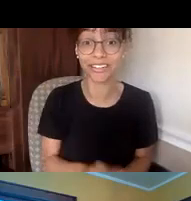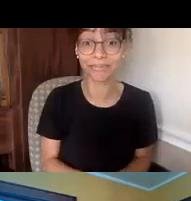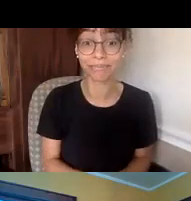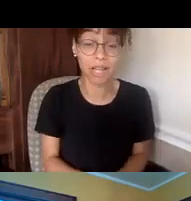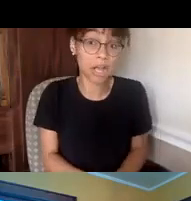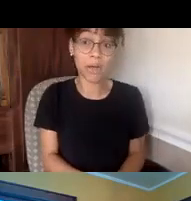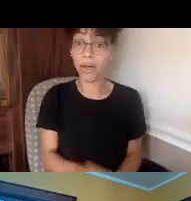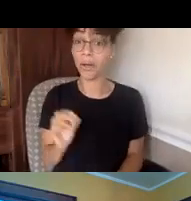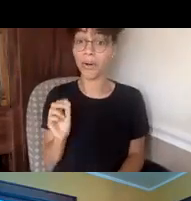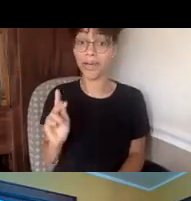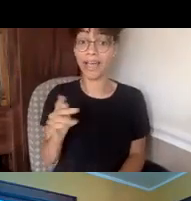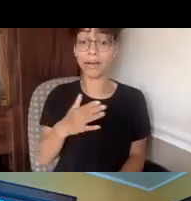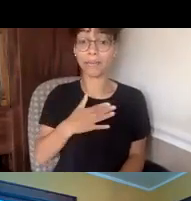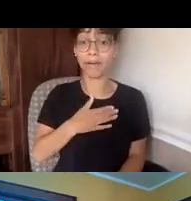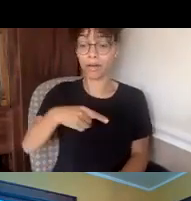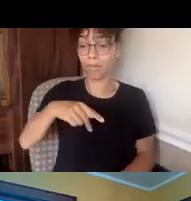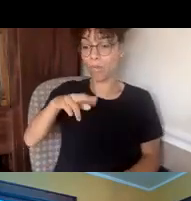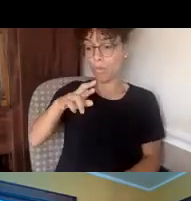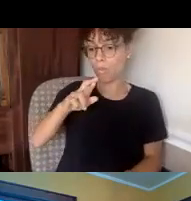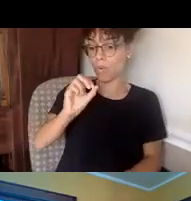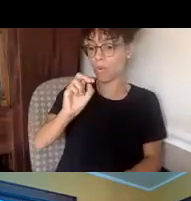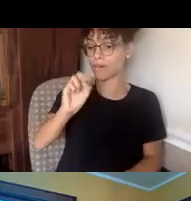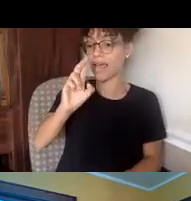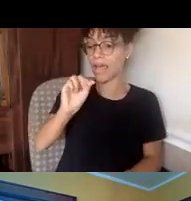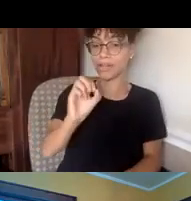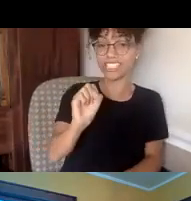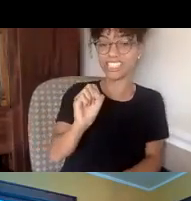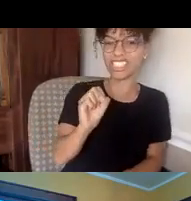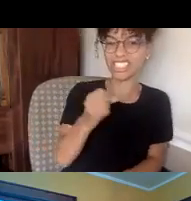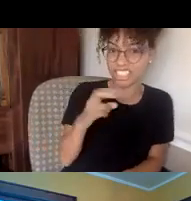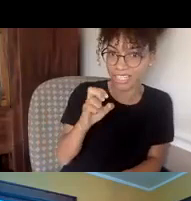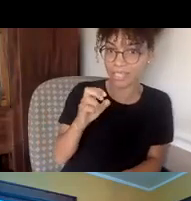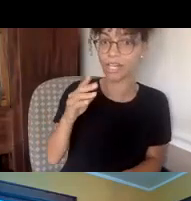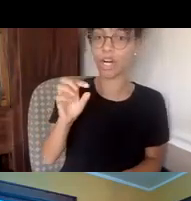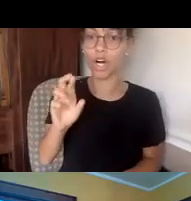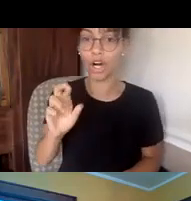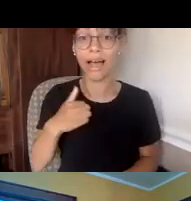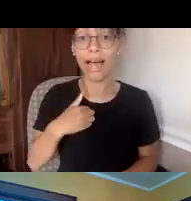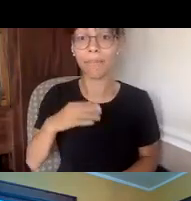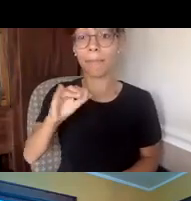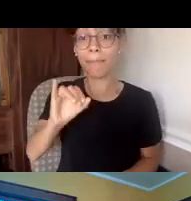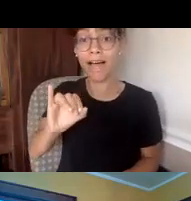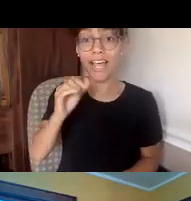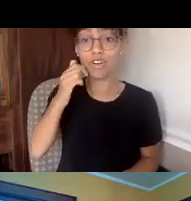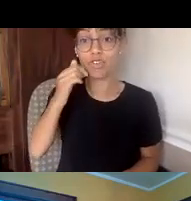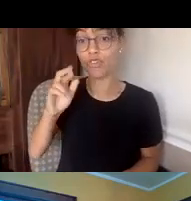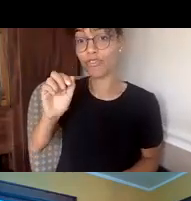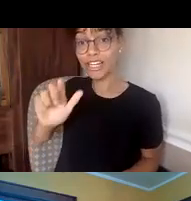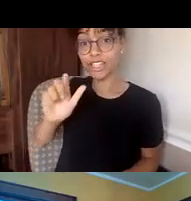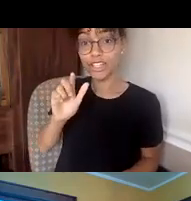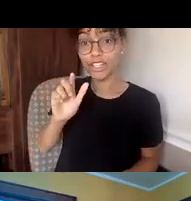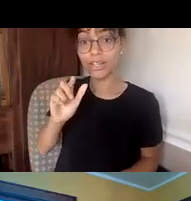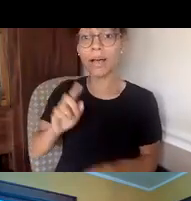Okay, well, my pronouns are she, her. I am a biracial woman and I identify myself as a Black